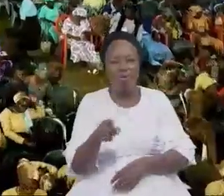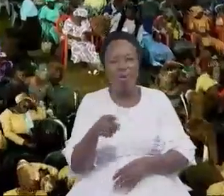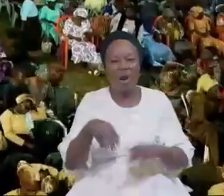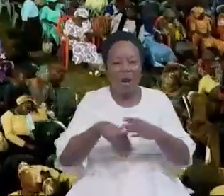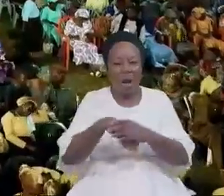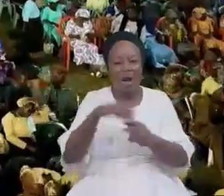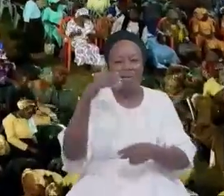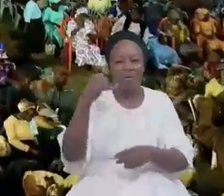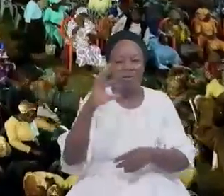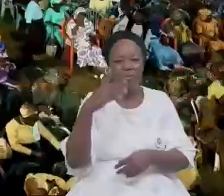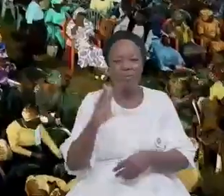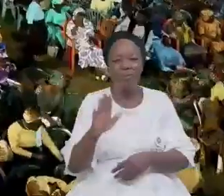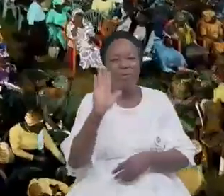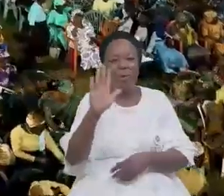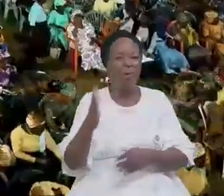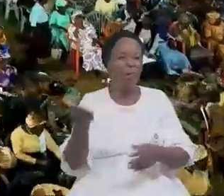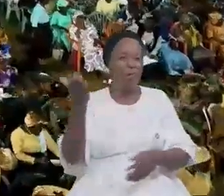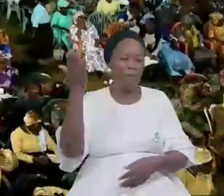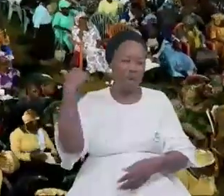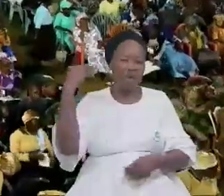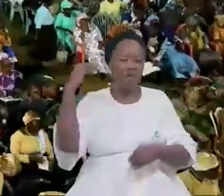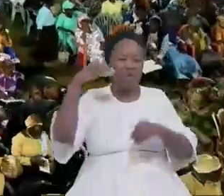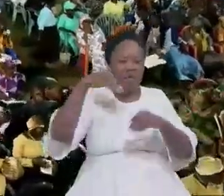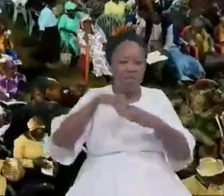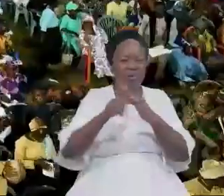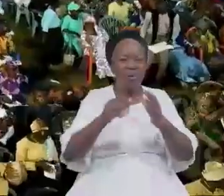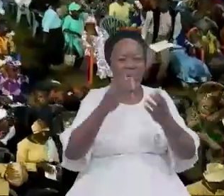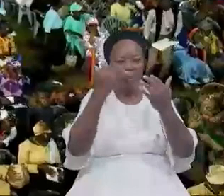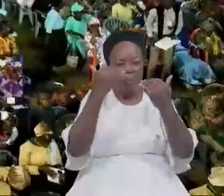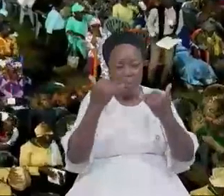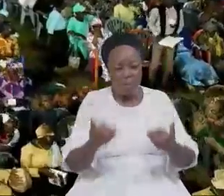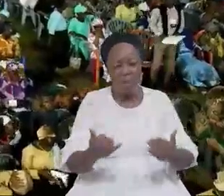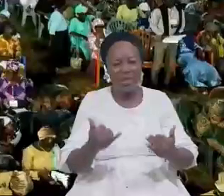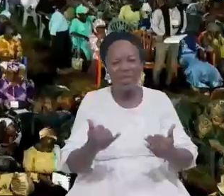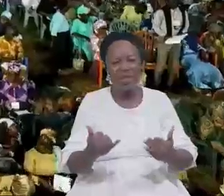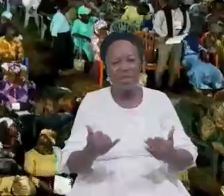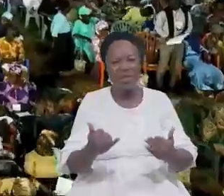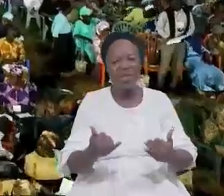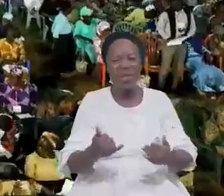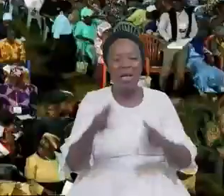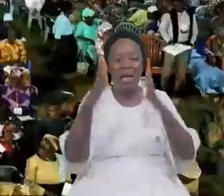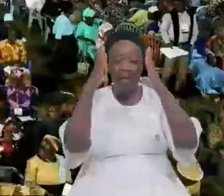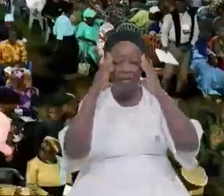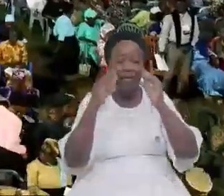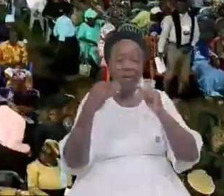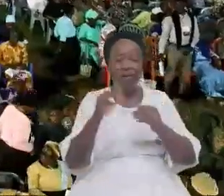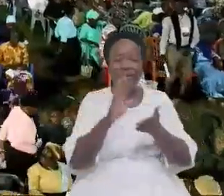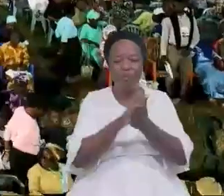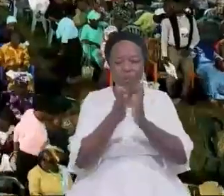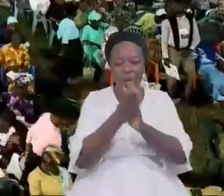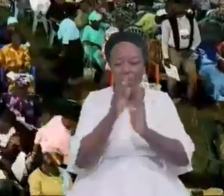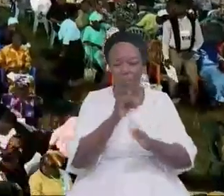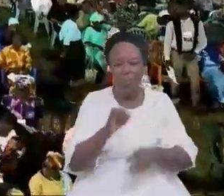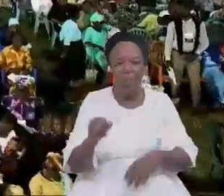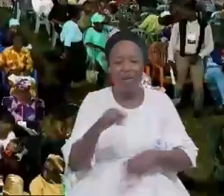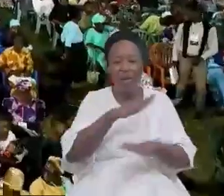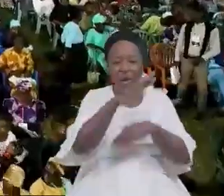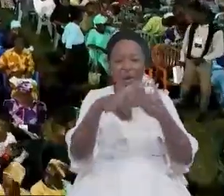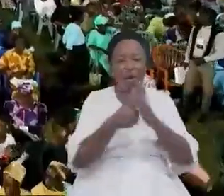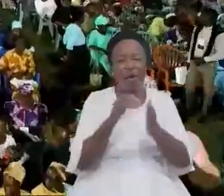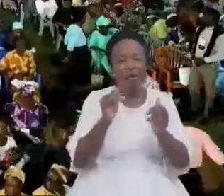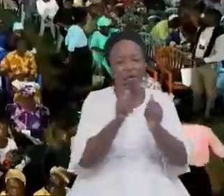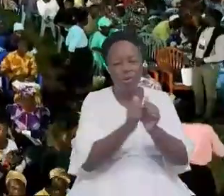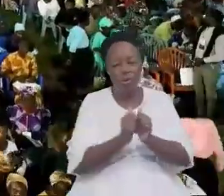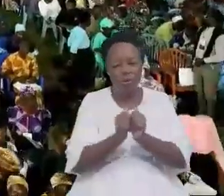of your past into a present experience of becoming altogether